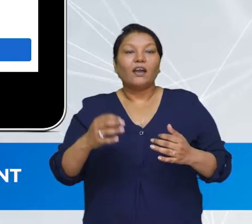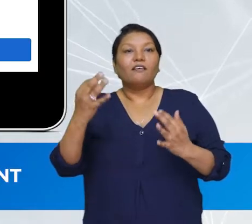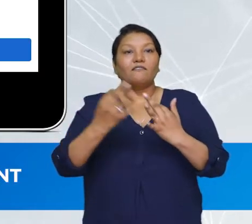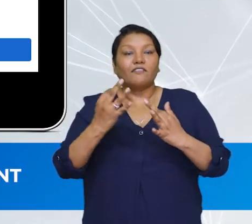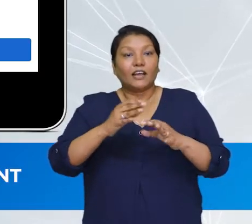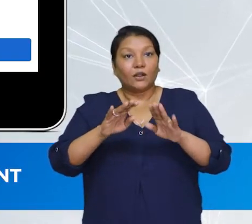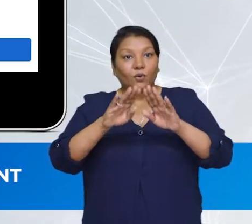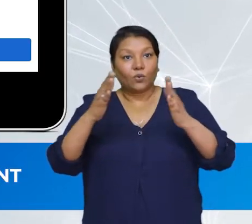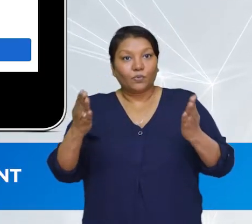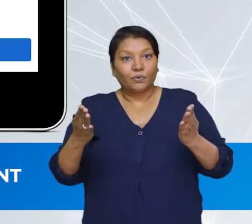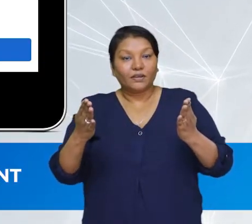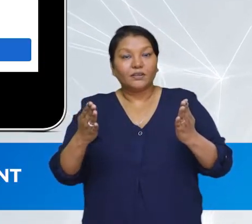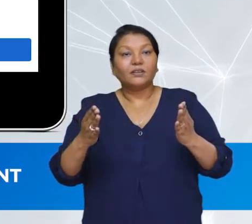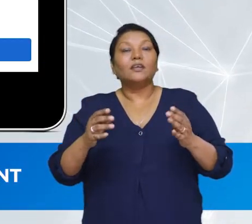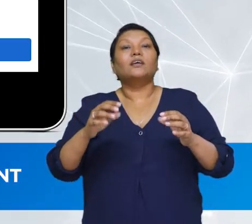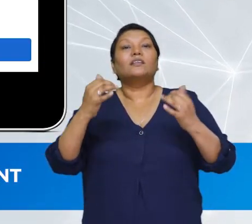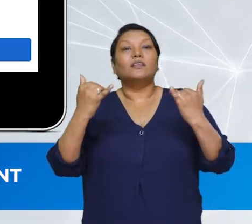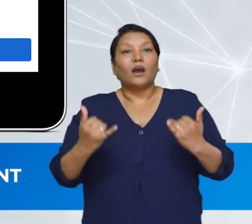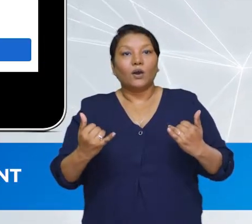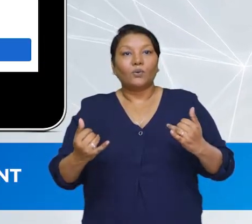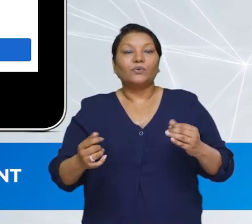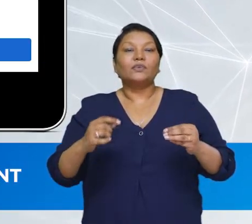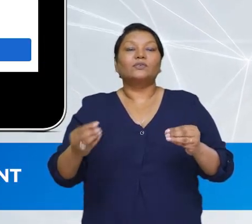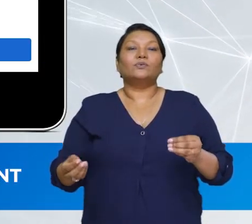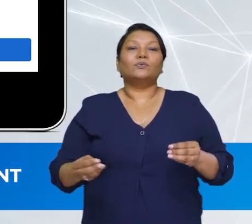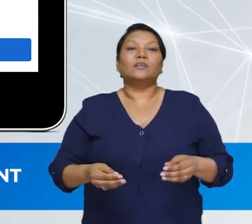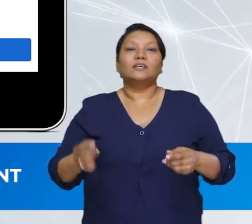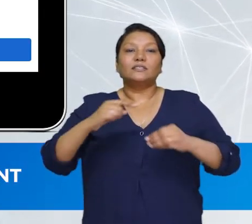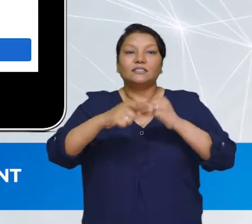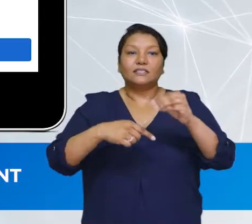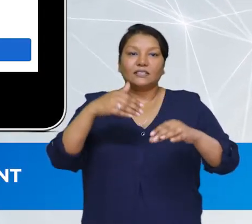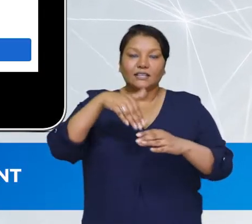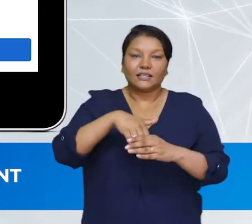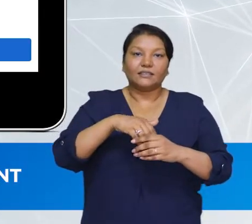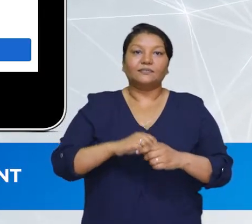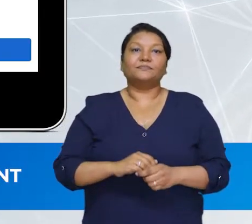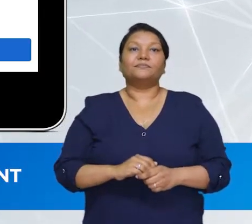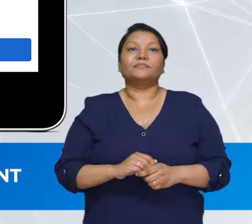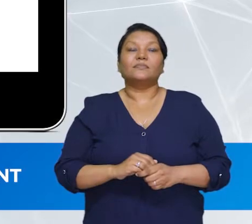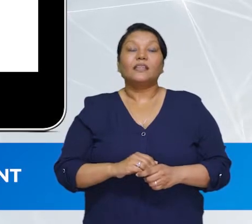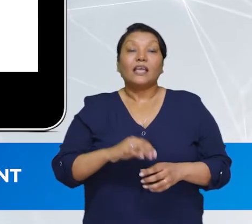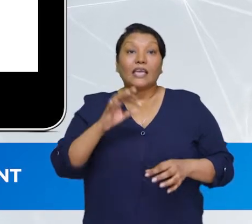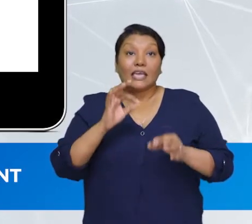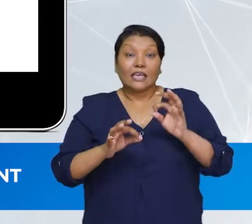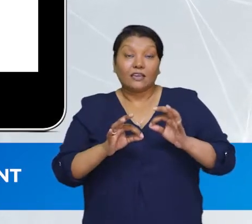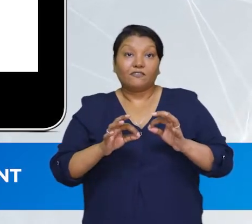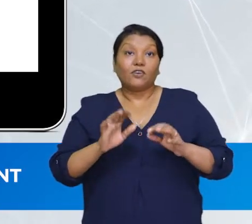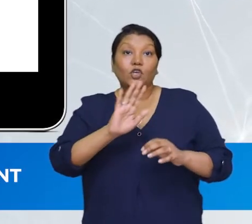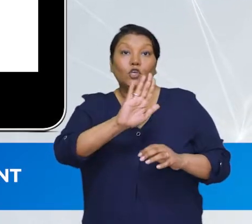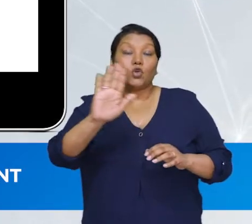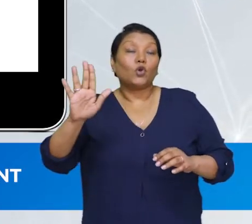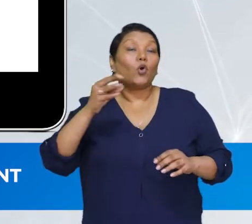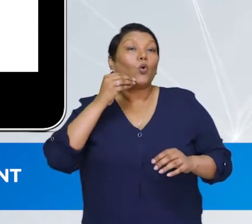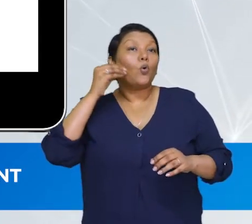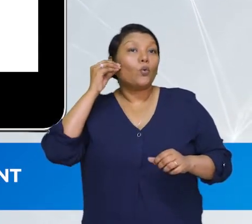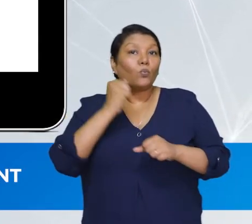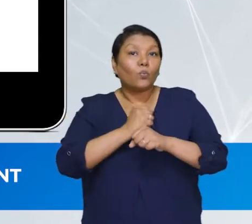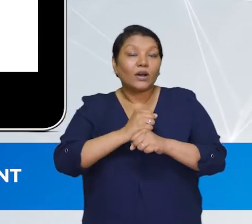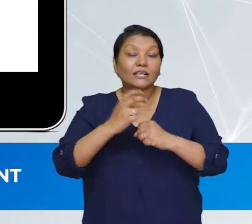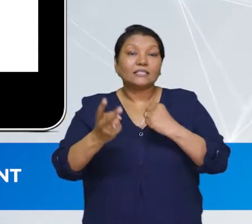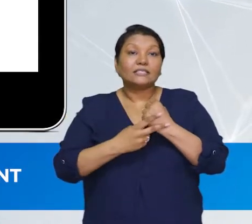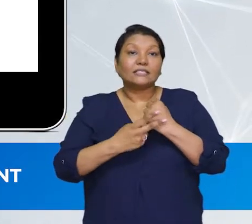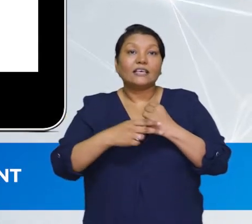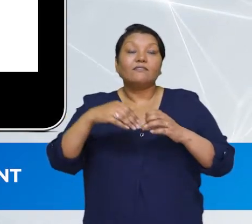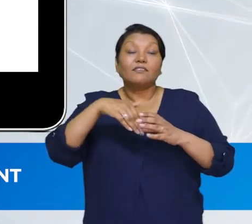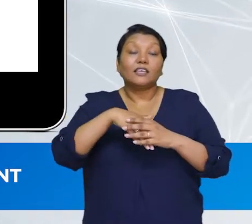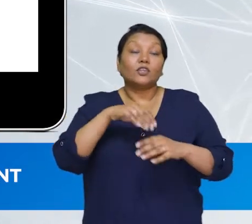Your file document is now on Classroom. Click Turn In. If you are uploading from folder or